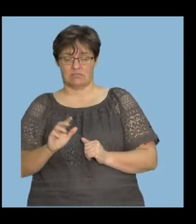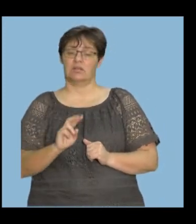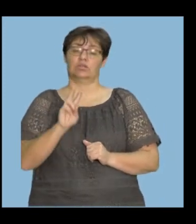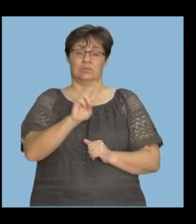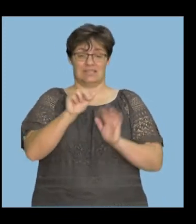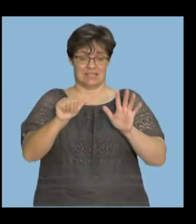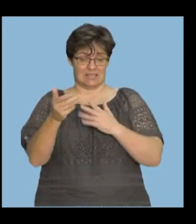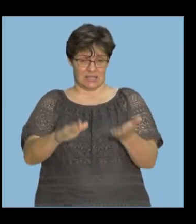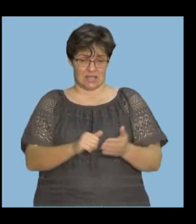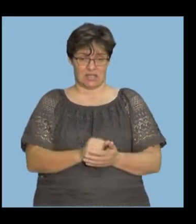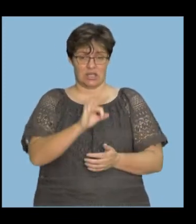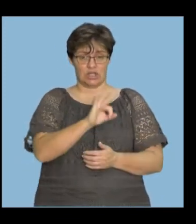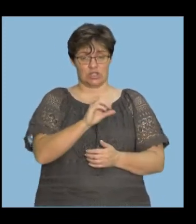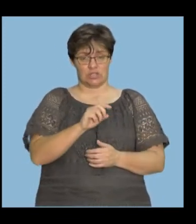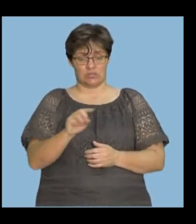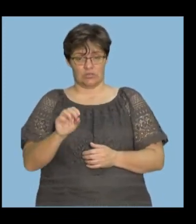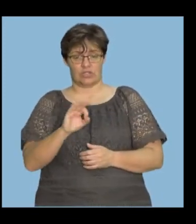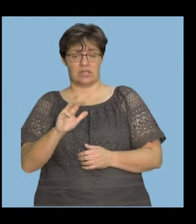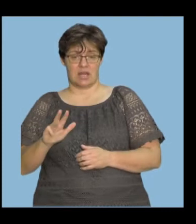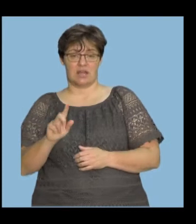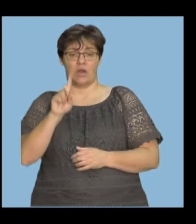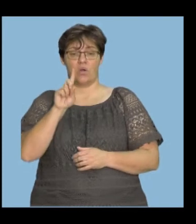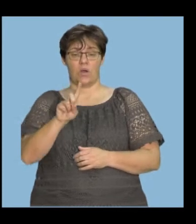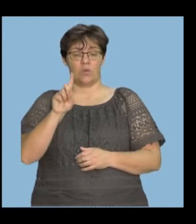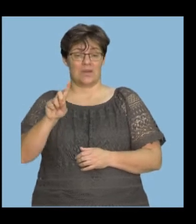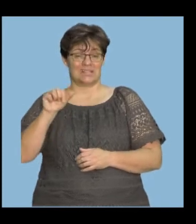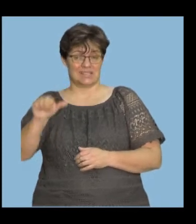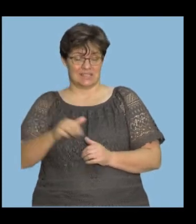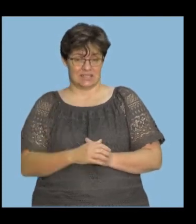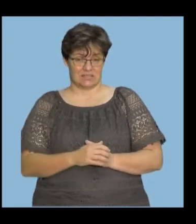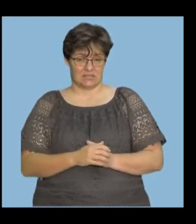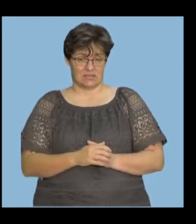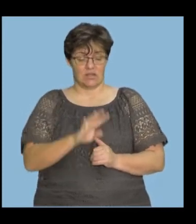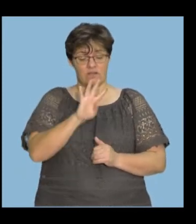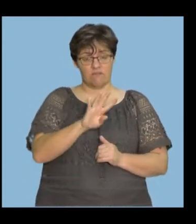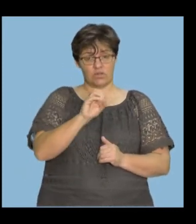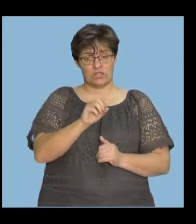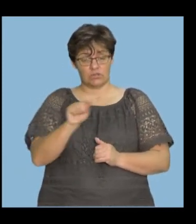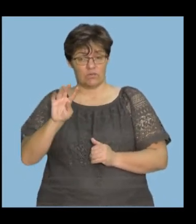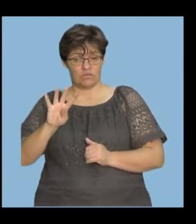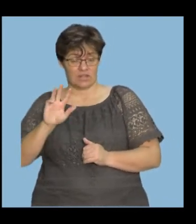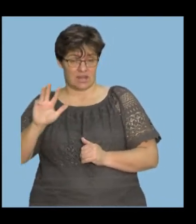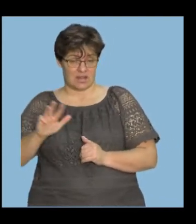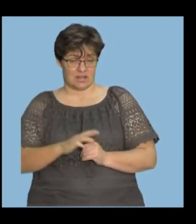26. 30 to 39, 116. 40 to 49,